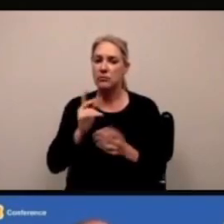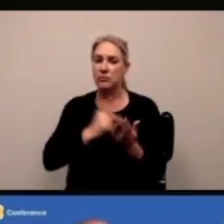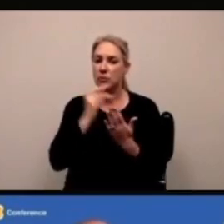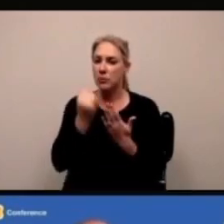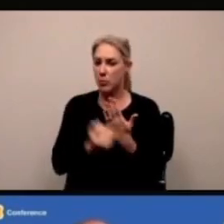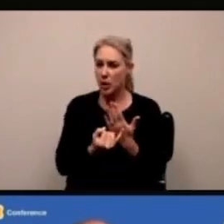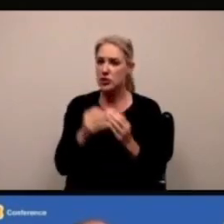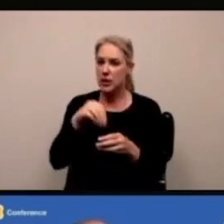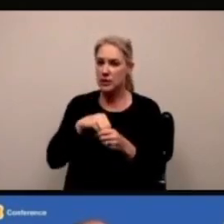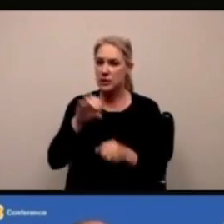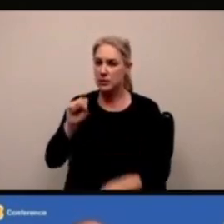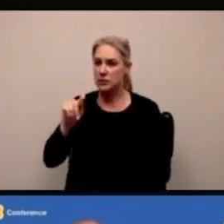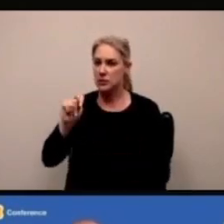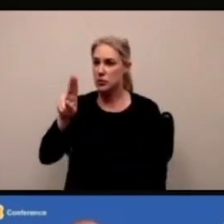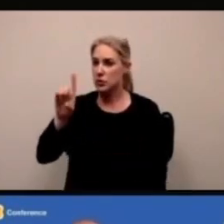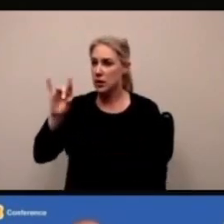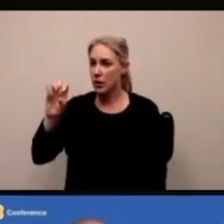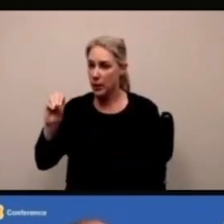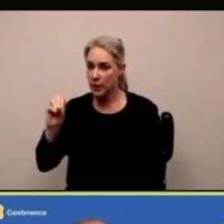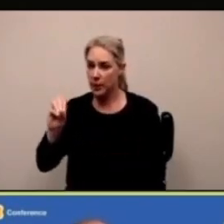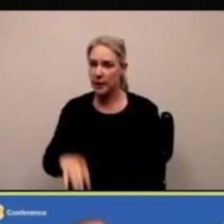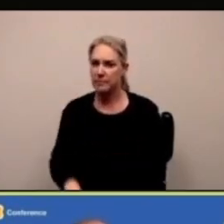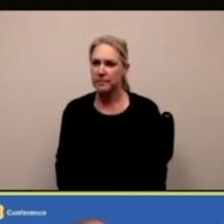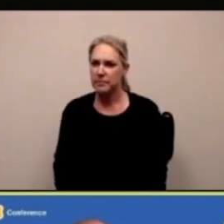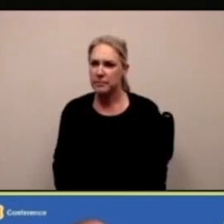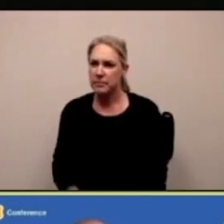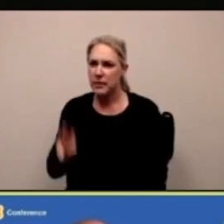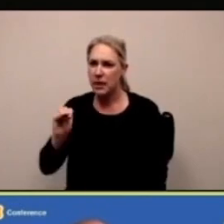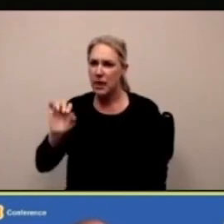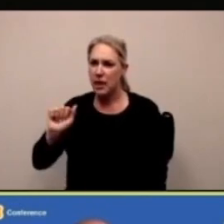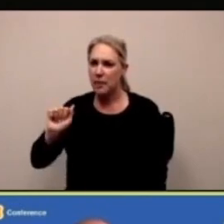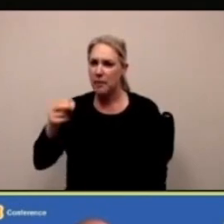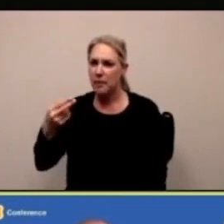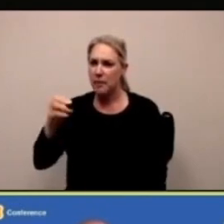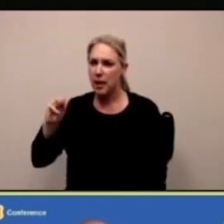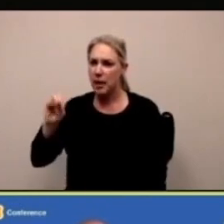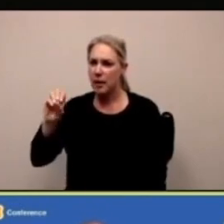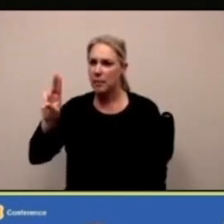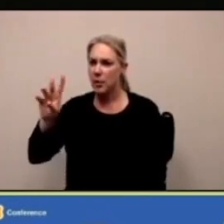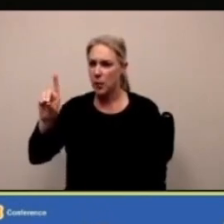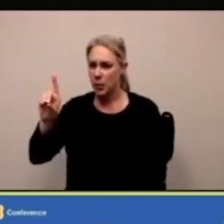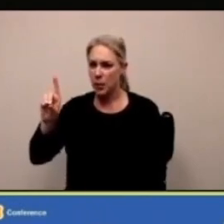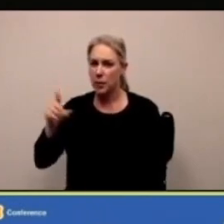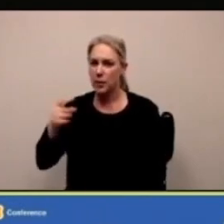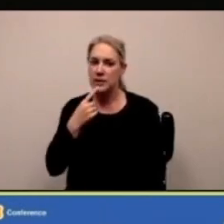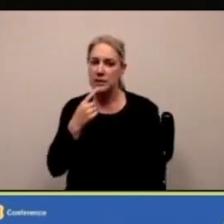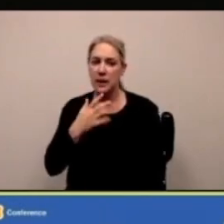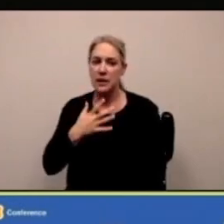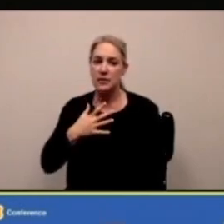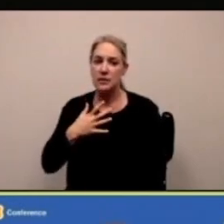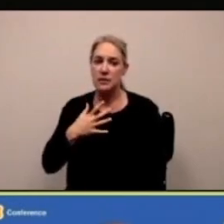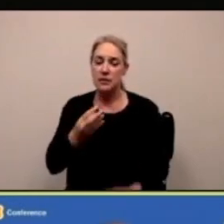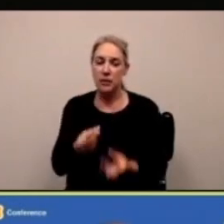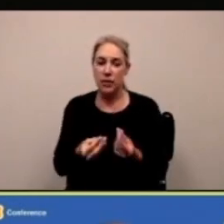that gardening one is mine. This one right here? Yes. Oh, the gardening one. Great, perfect.